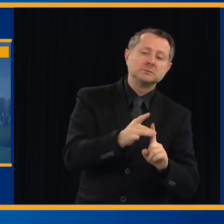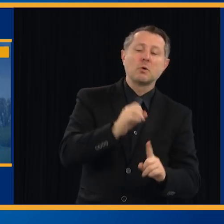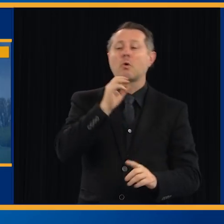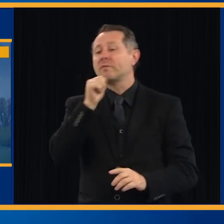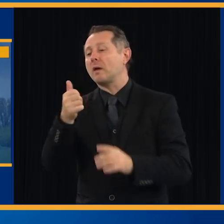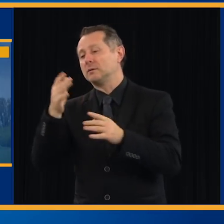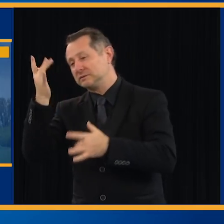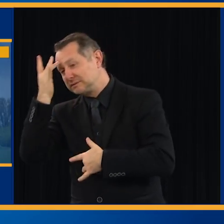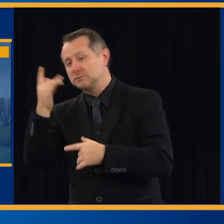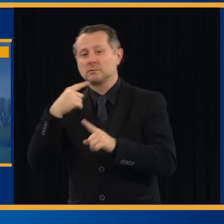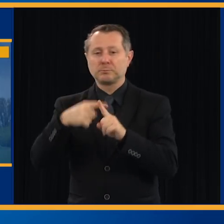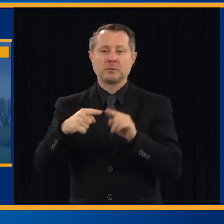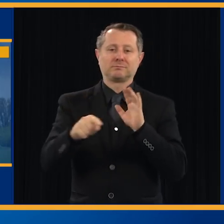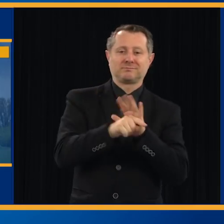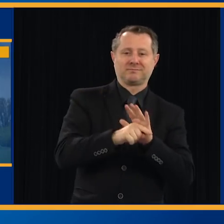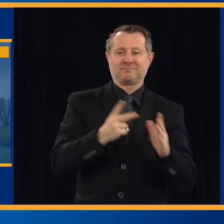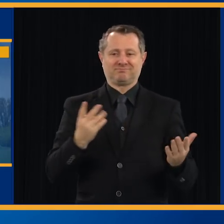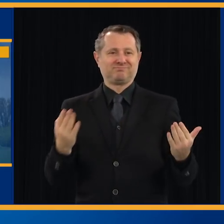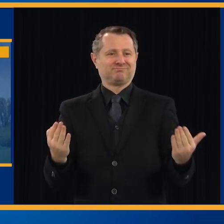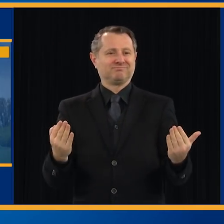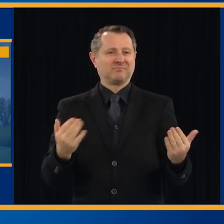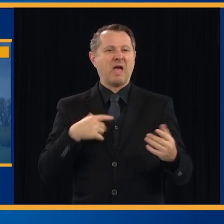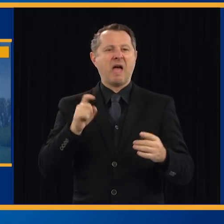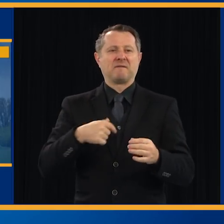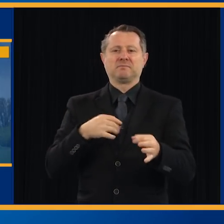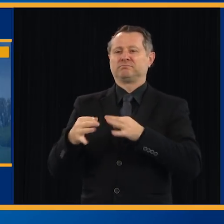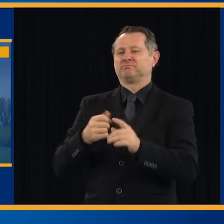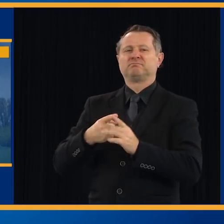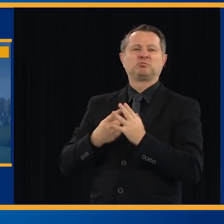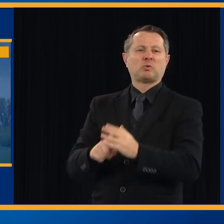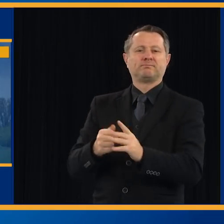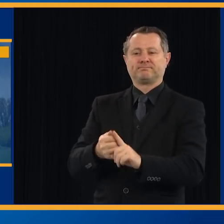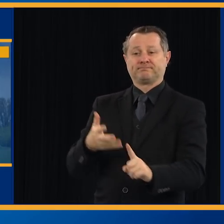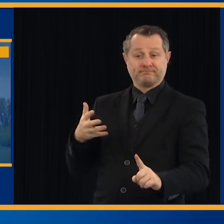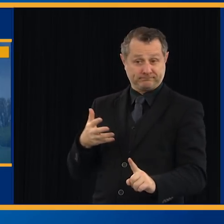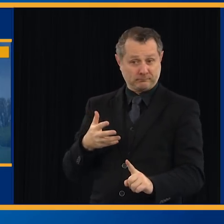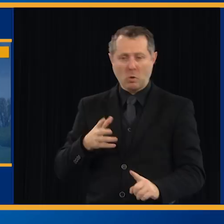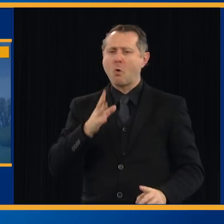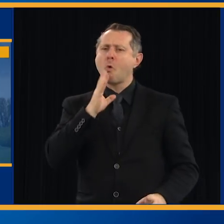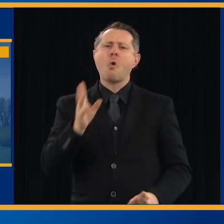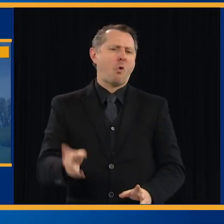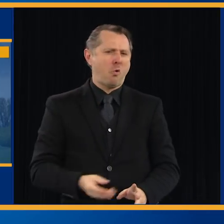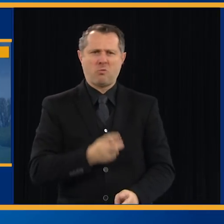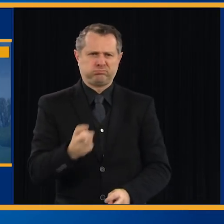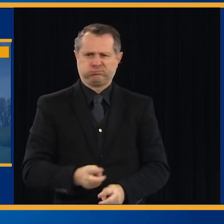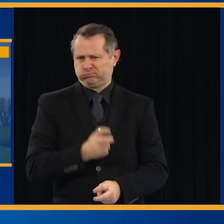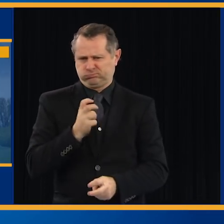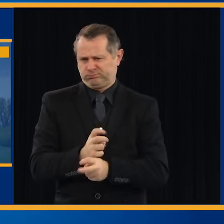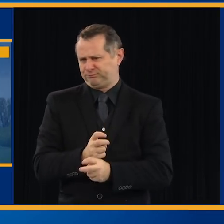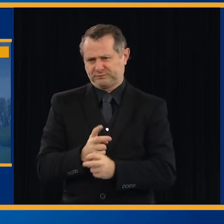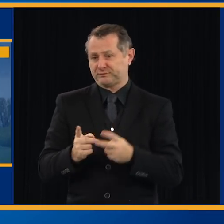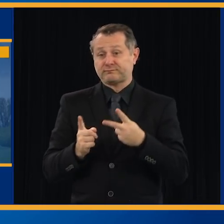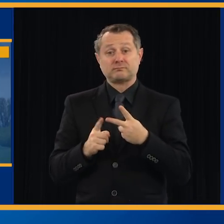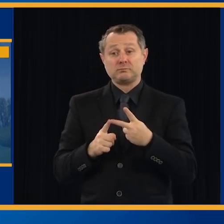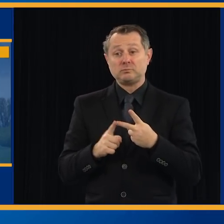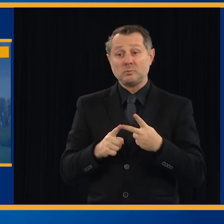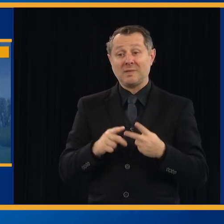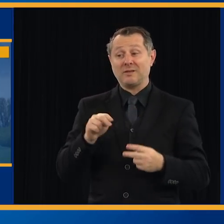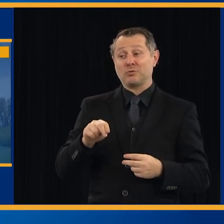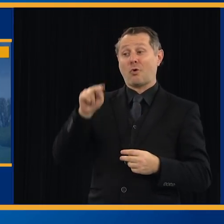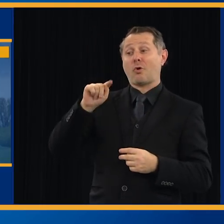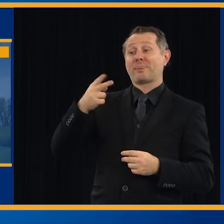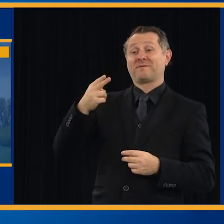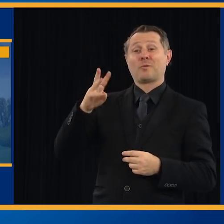we're coming up to scale on this, even though it is very, very hard. Northwell is leading the parade on this, and I just looked